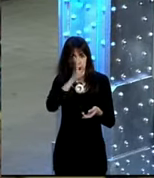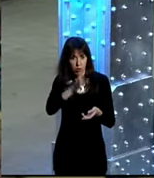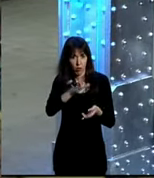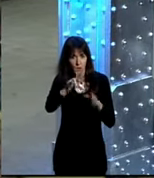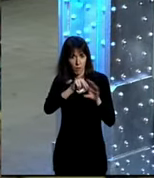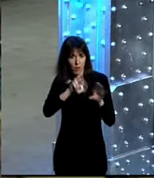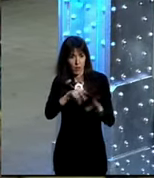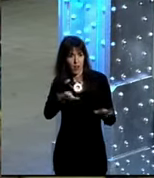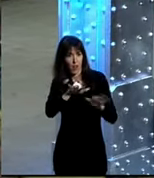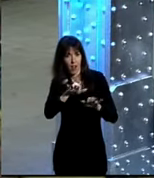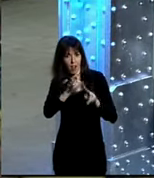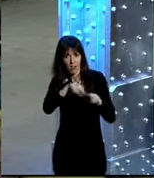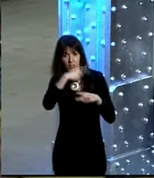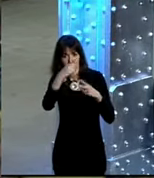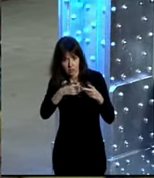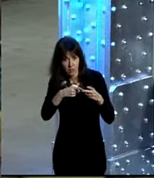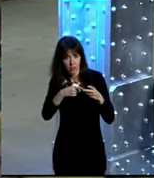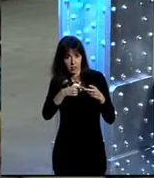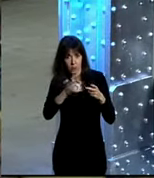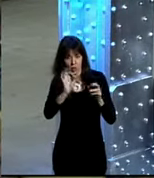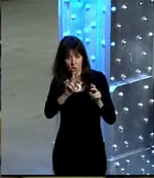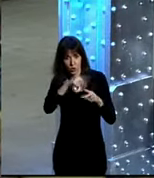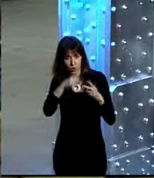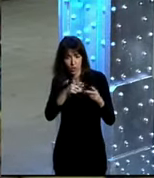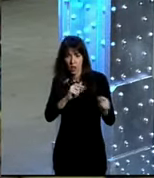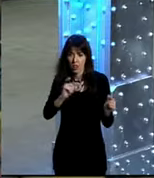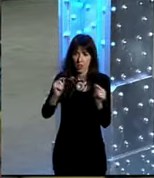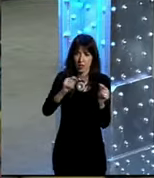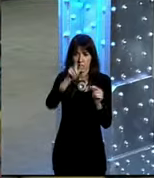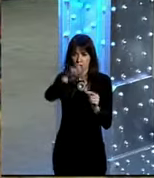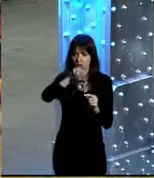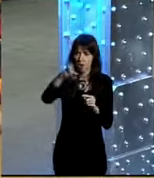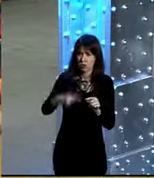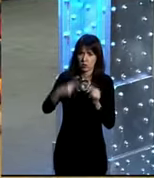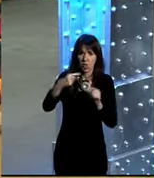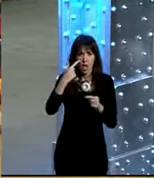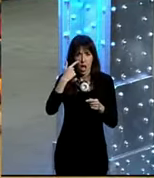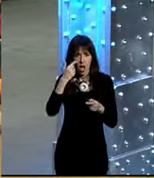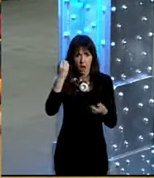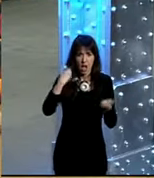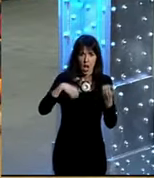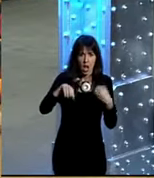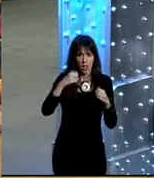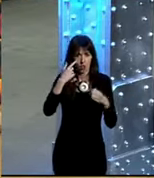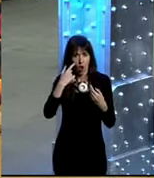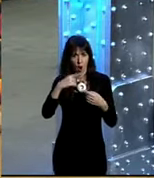I'm debating whether Ben Affleck is a good new Batman or not, etc. It's